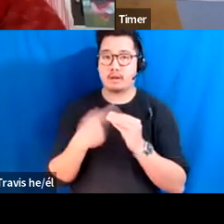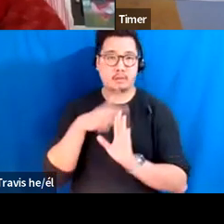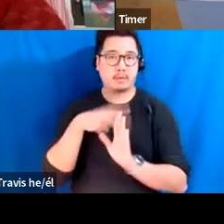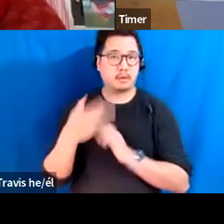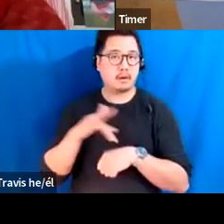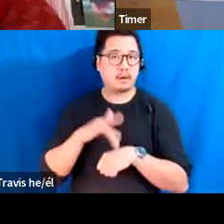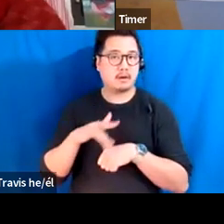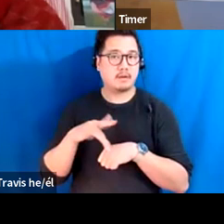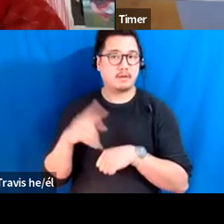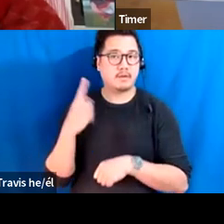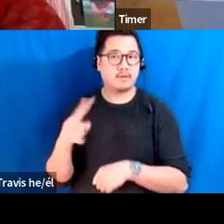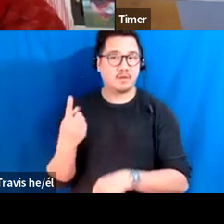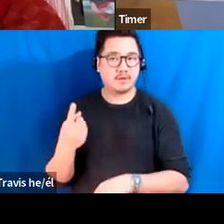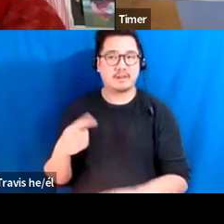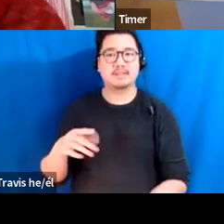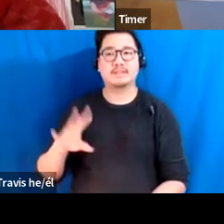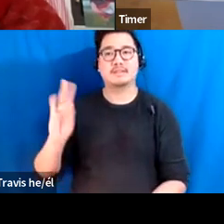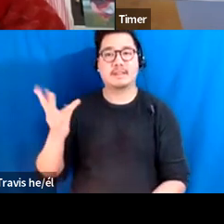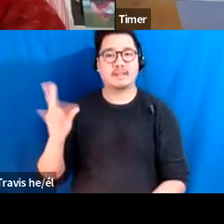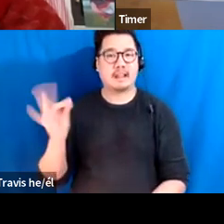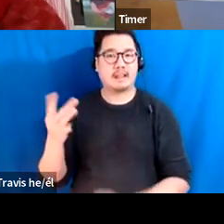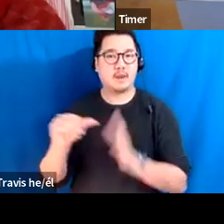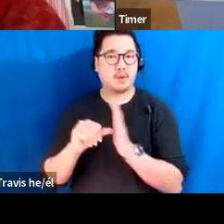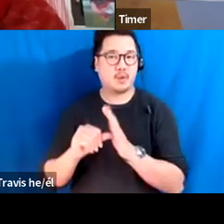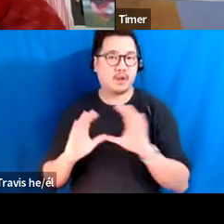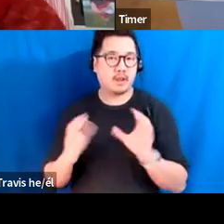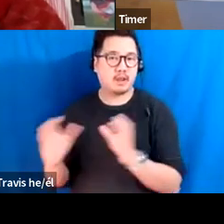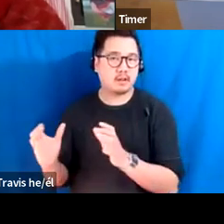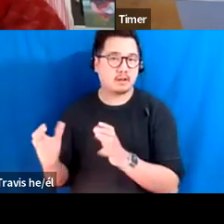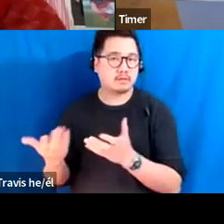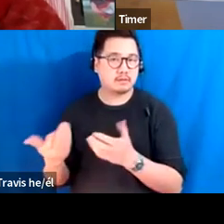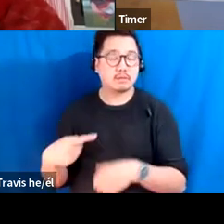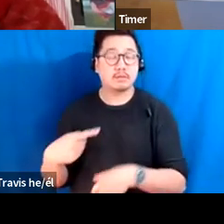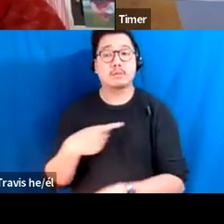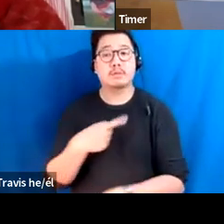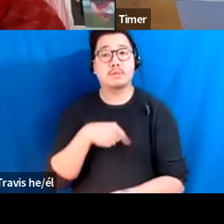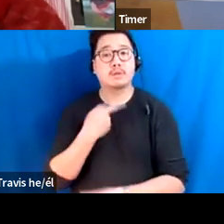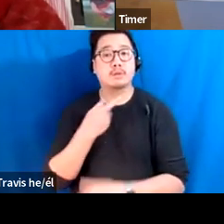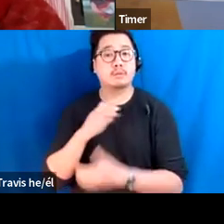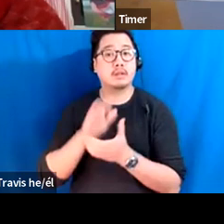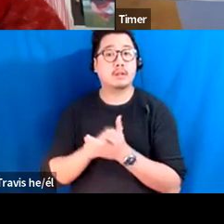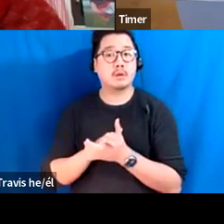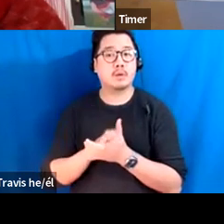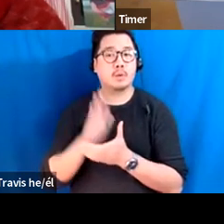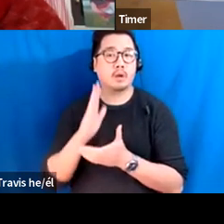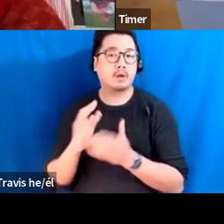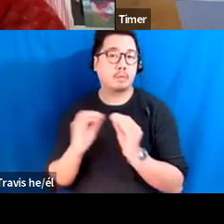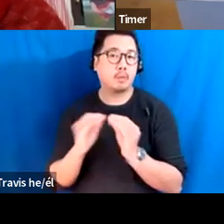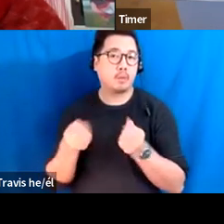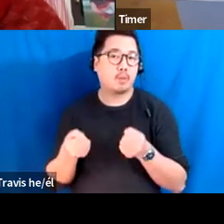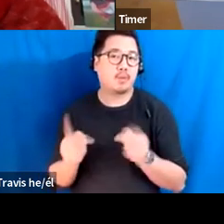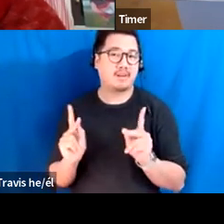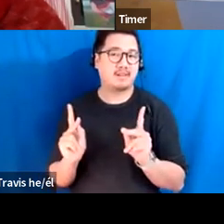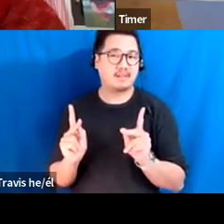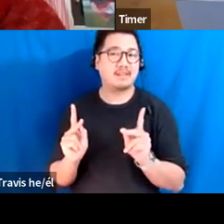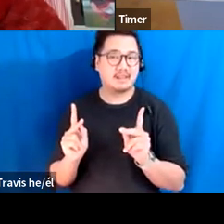seventh and eighth grade classes um we believed that there would be greater opportunity through the seven